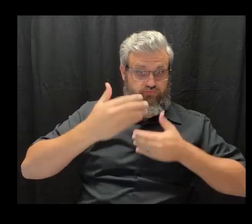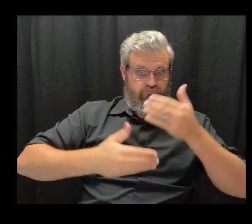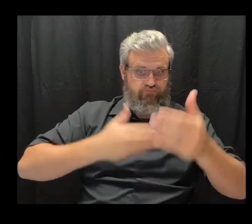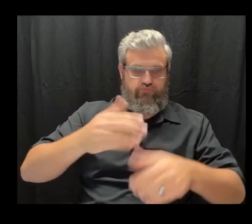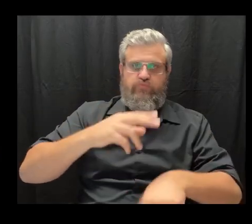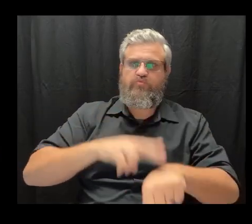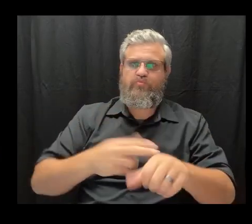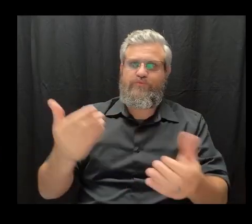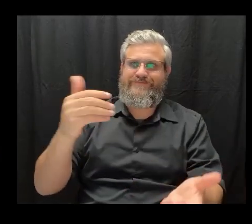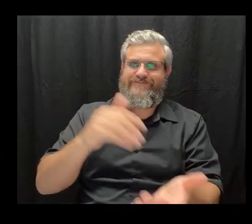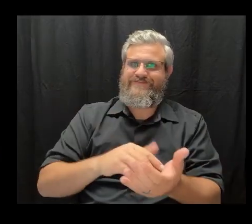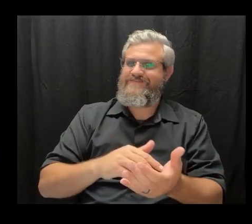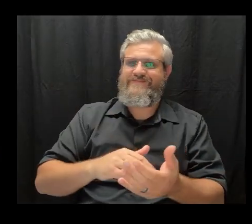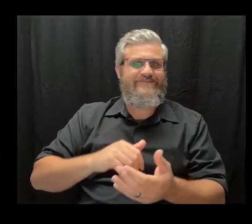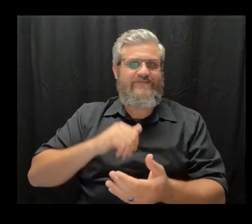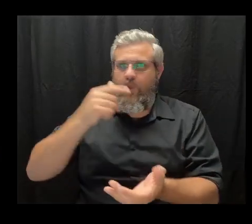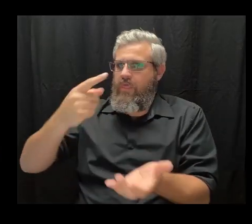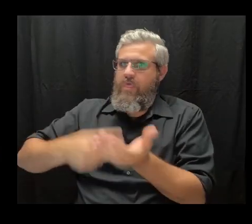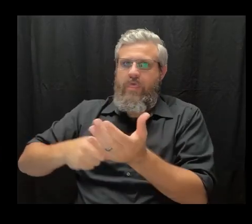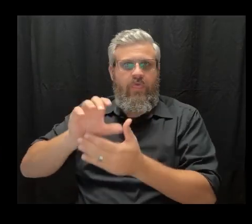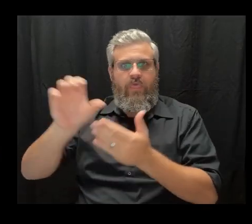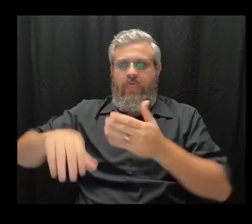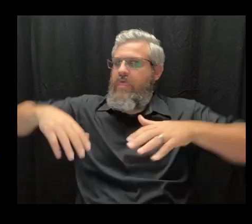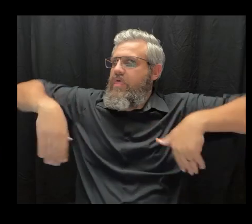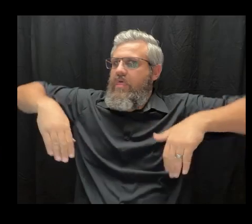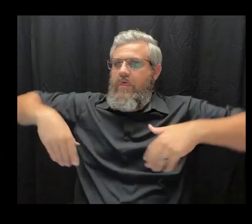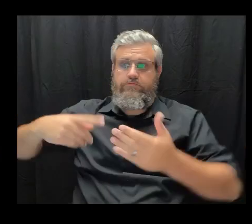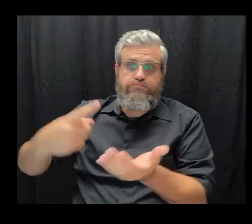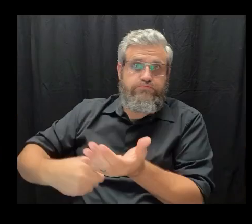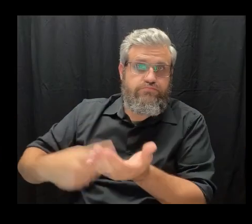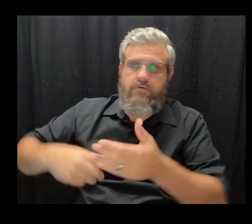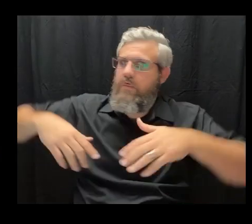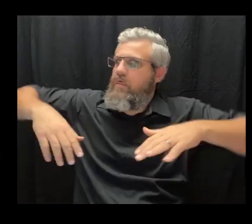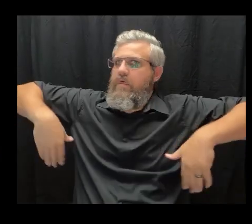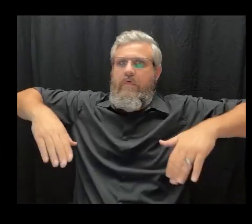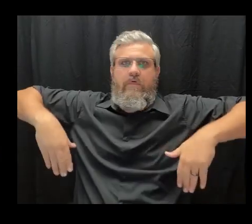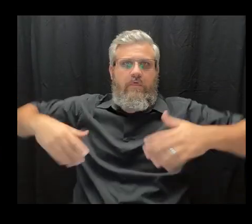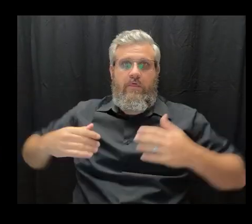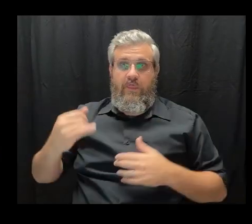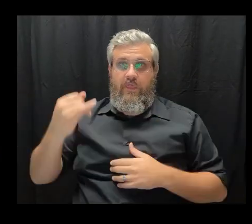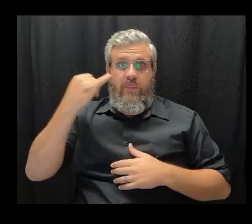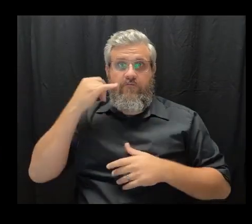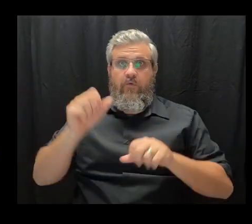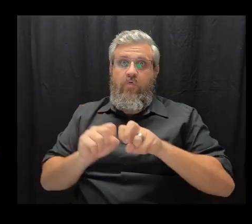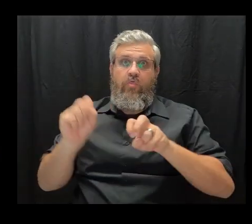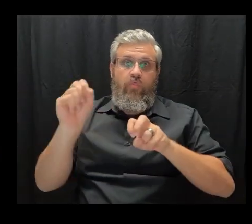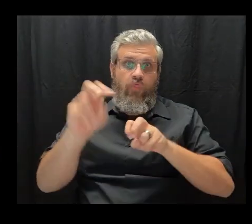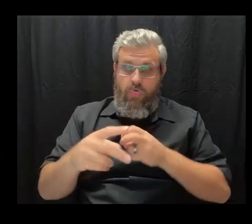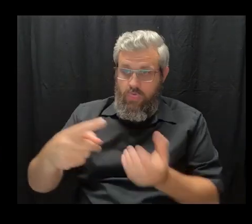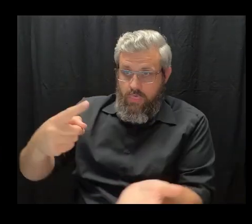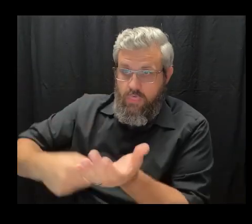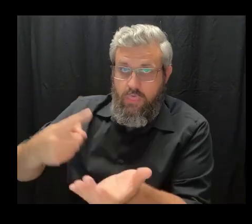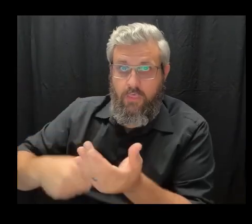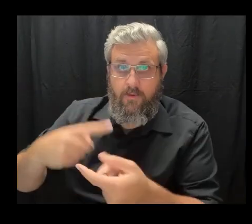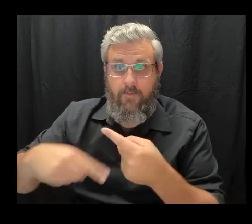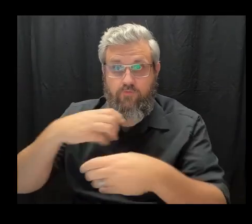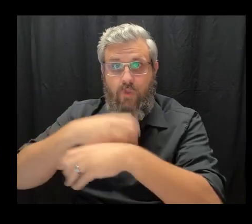discussing consequences or debriefing. Bringing up the crisis situation too early can re-escalate a student.